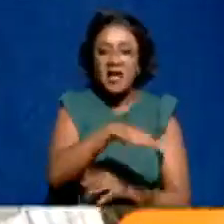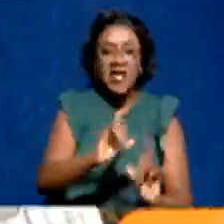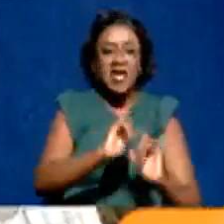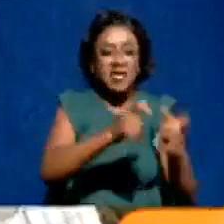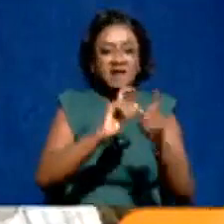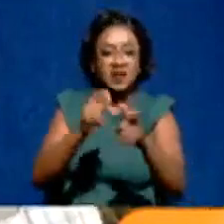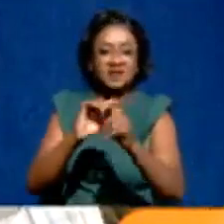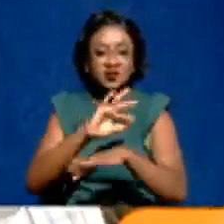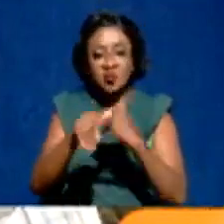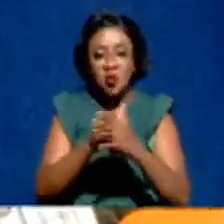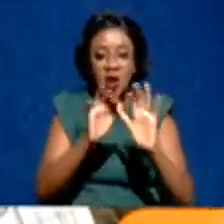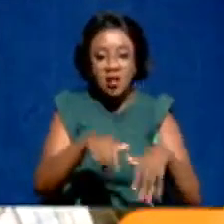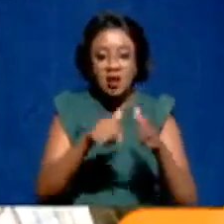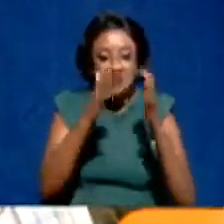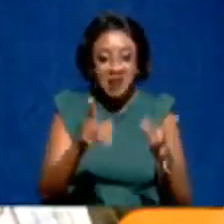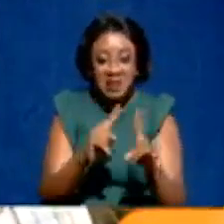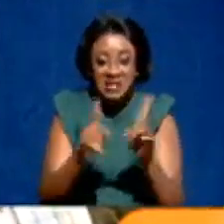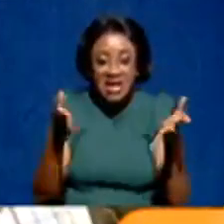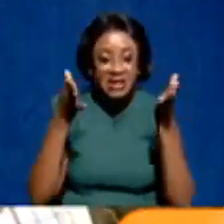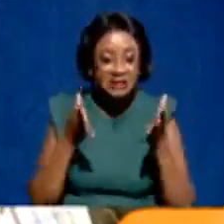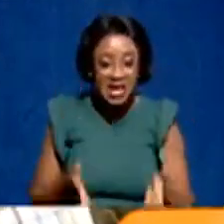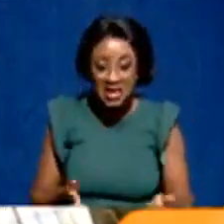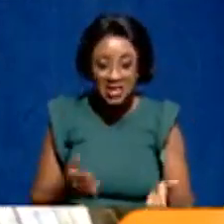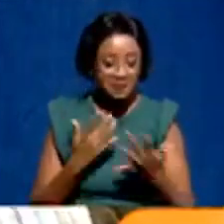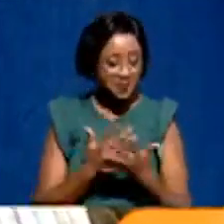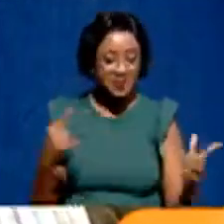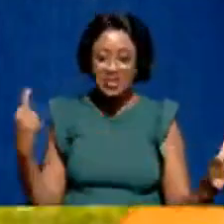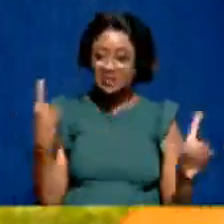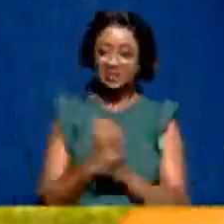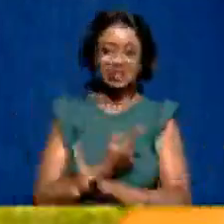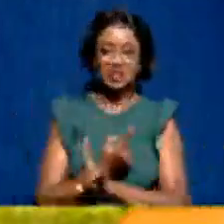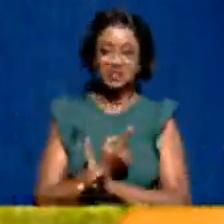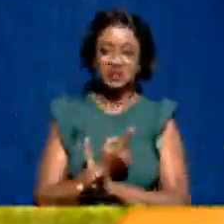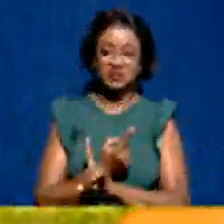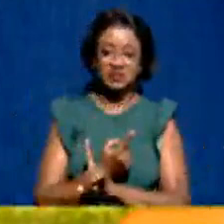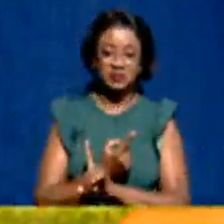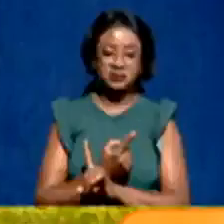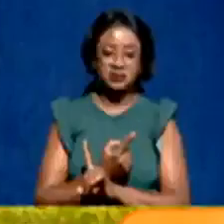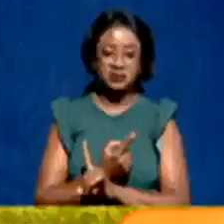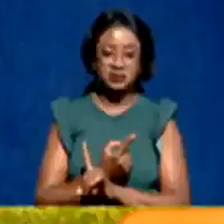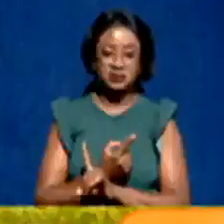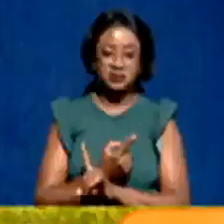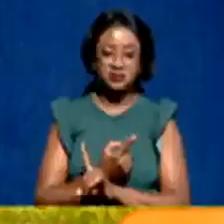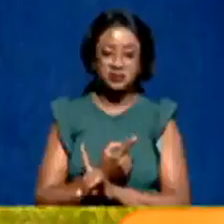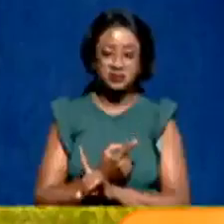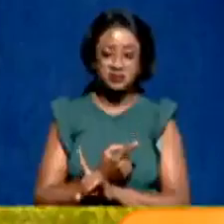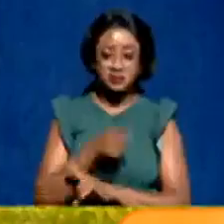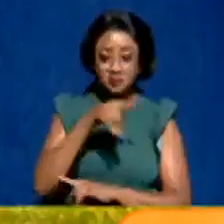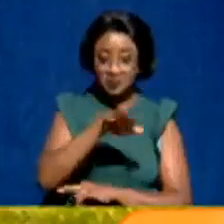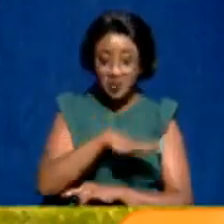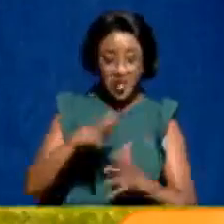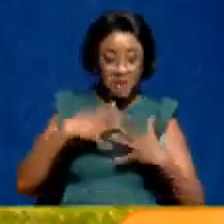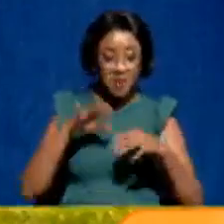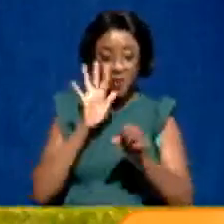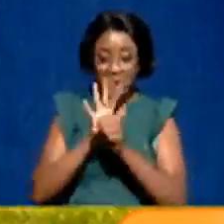kwa wakulima lakini saa hii mambo yamebadilika mama ile jua that is where everybody rushes their